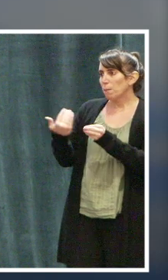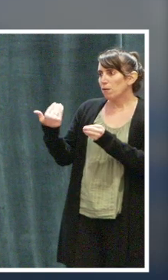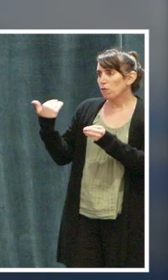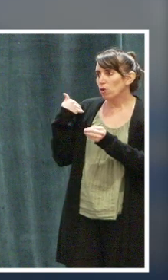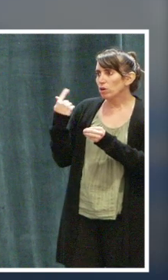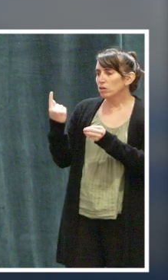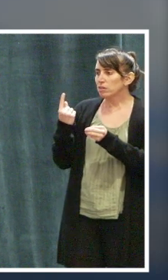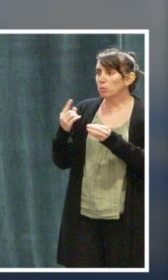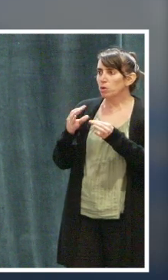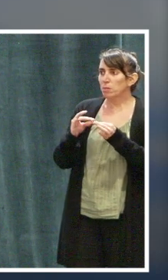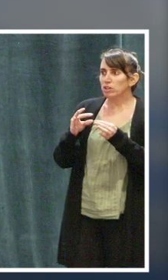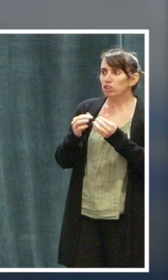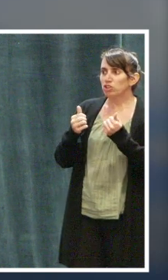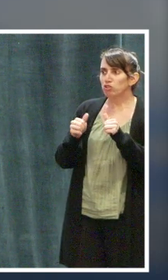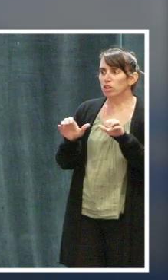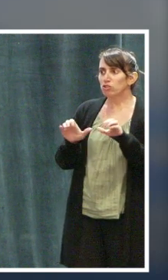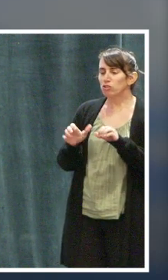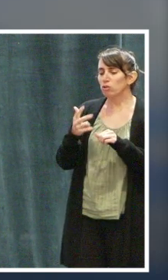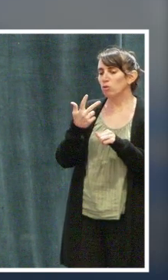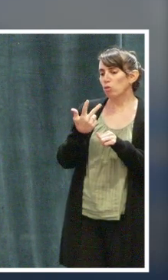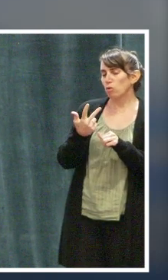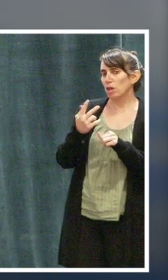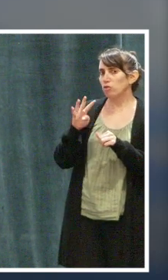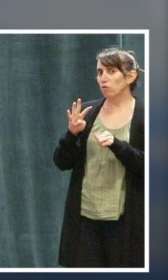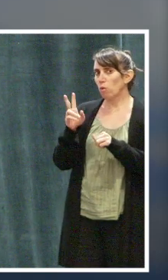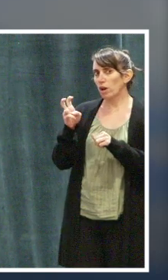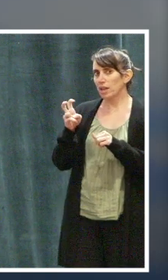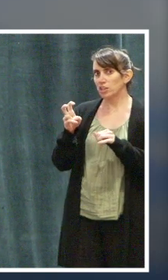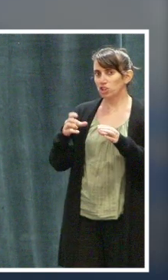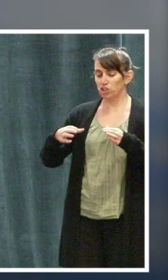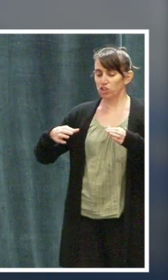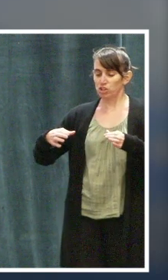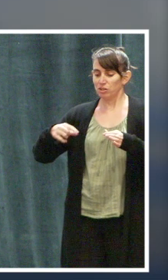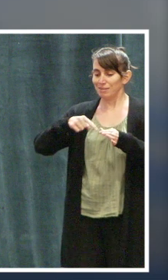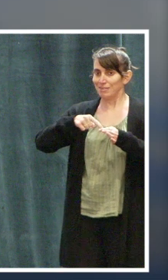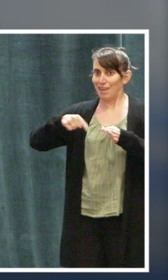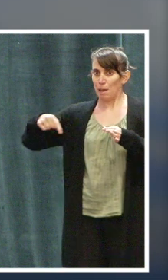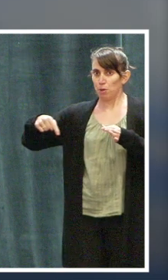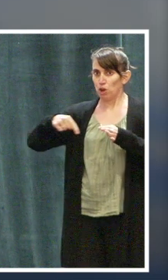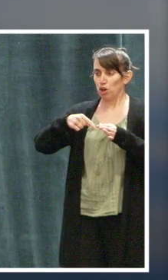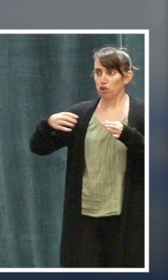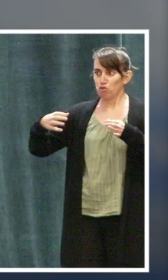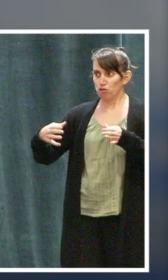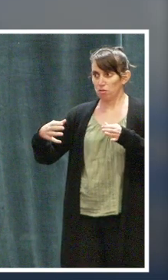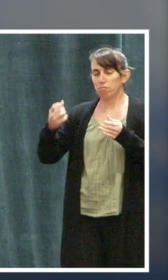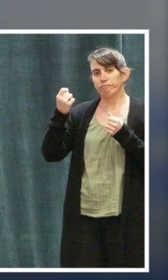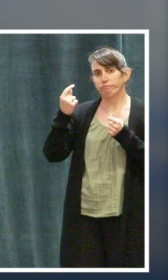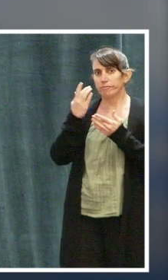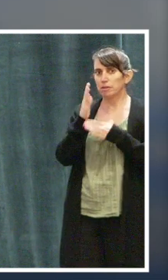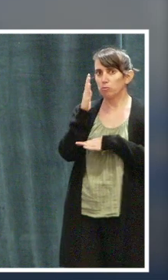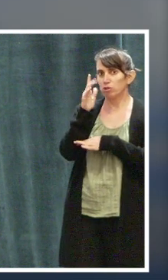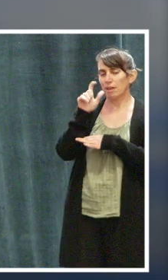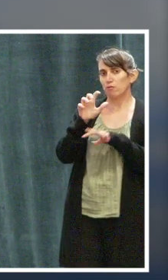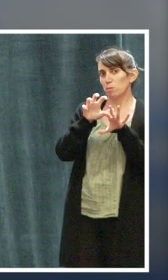Someone had mentioned they're going to try to do 3 to 4 inch diameter trees. I understand that some trees have to be removed. I guess the question